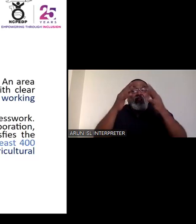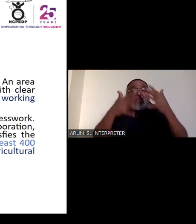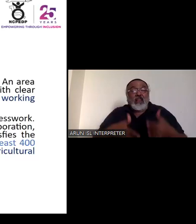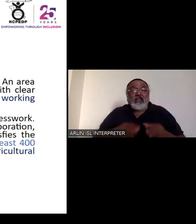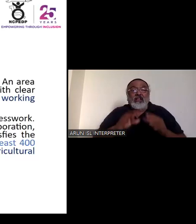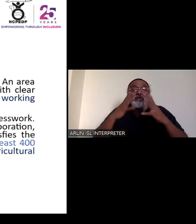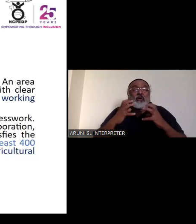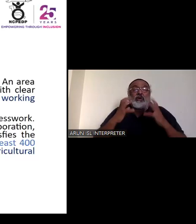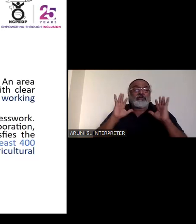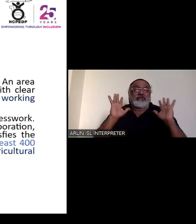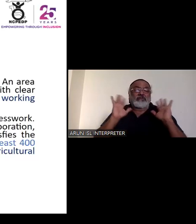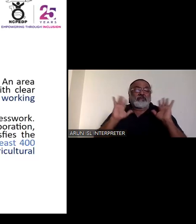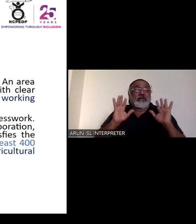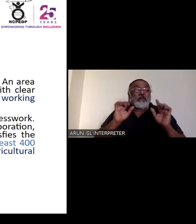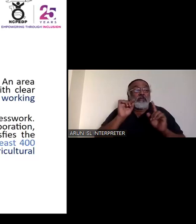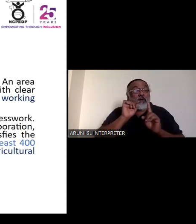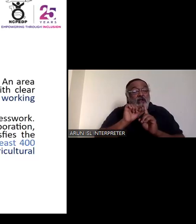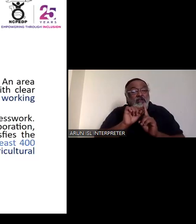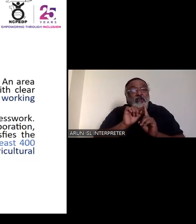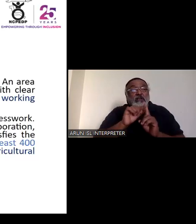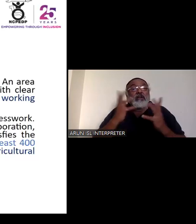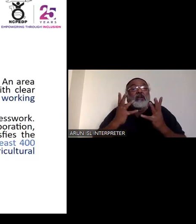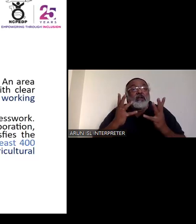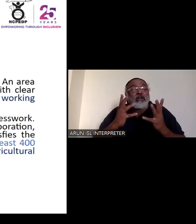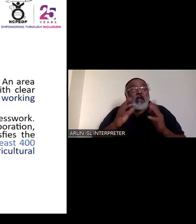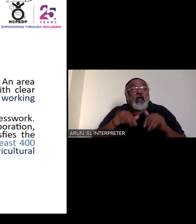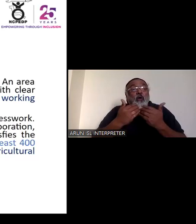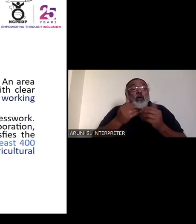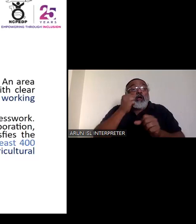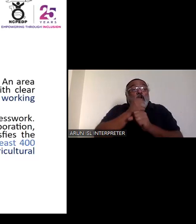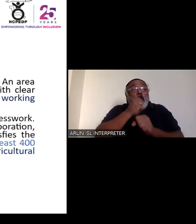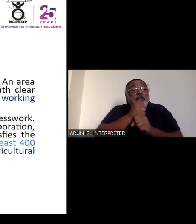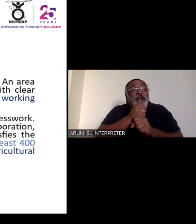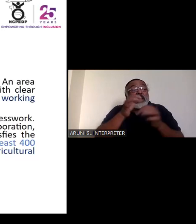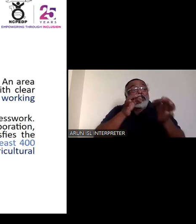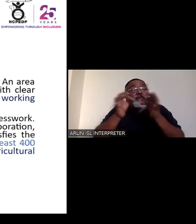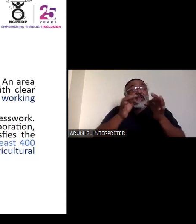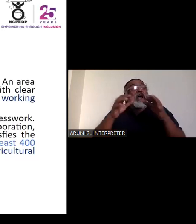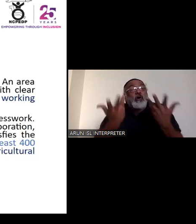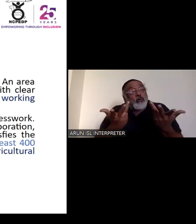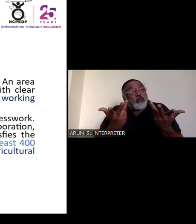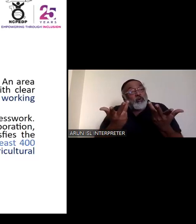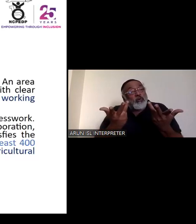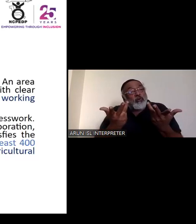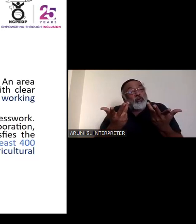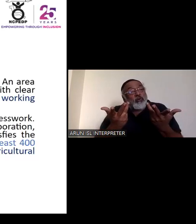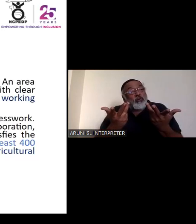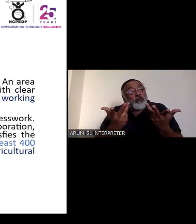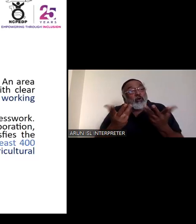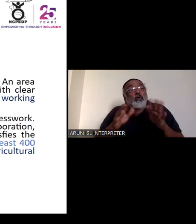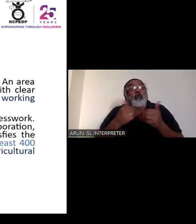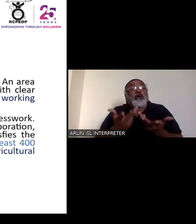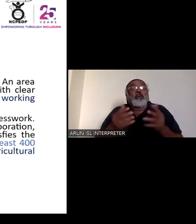private companies, but we will look into how the government departments define it and what is the